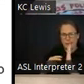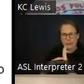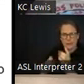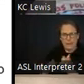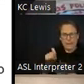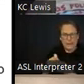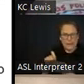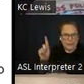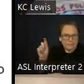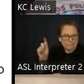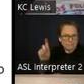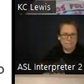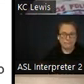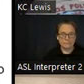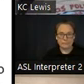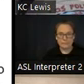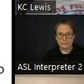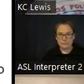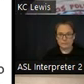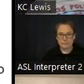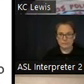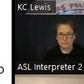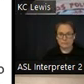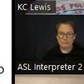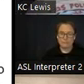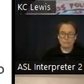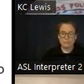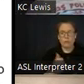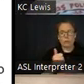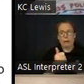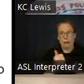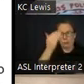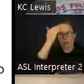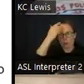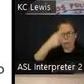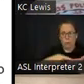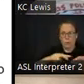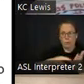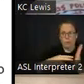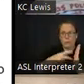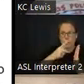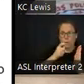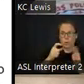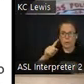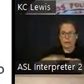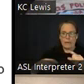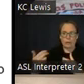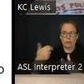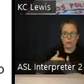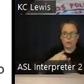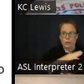So just to get a sense of what our restrictions are. I will say that my feeling is that